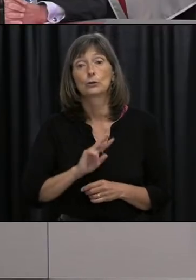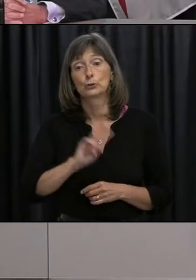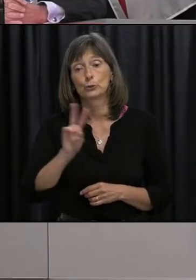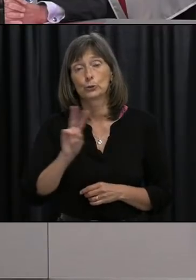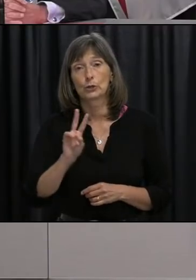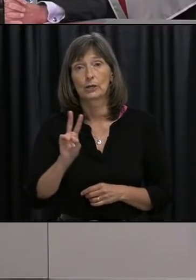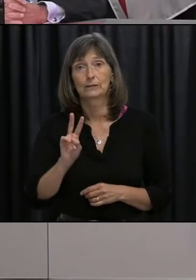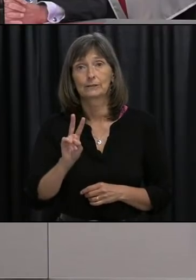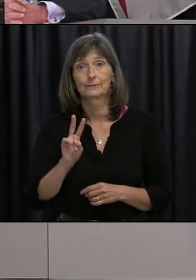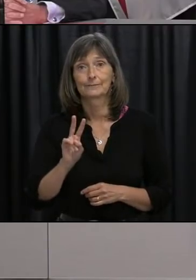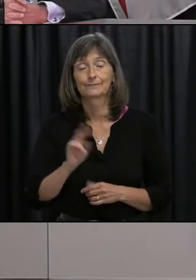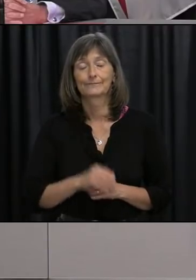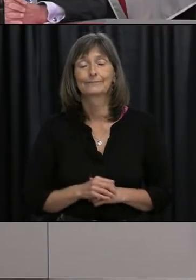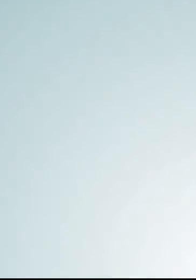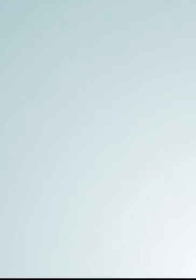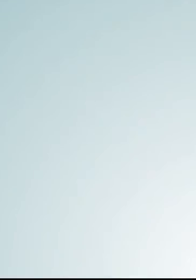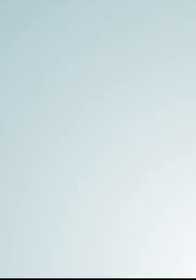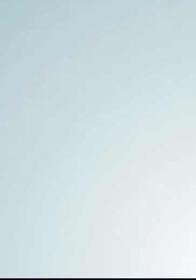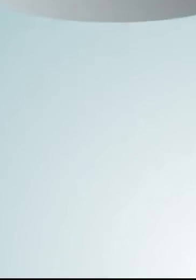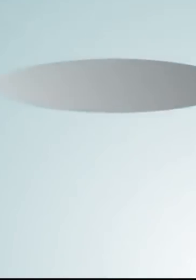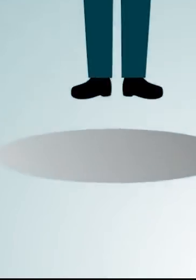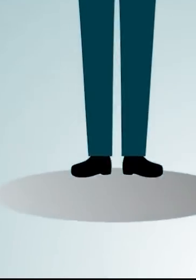most of Labrador. Have a great evening, everyone.